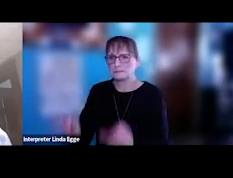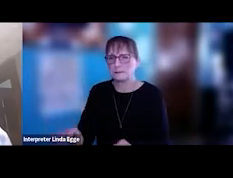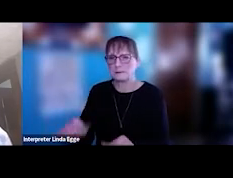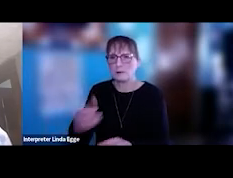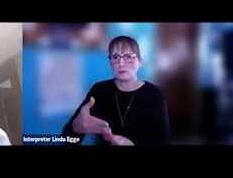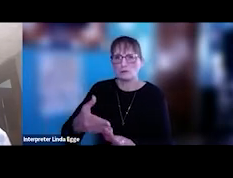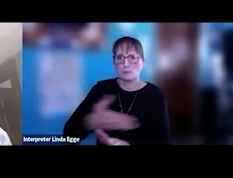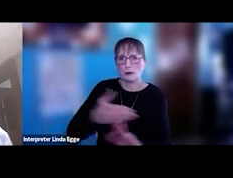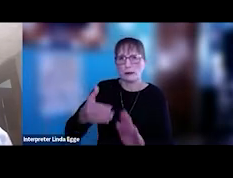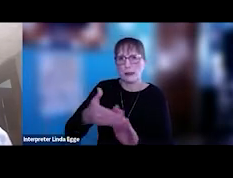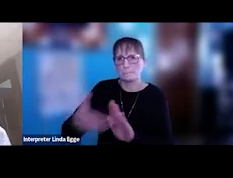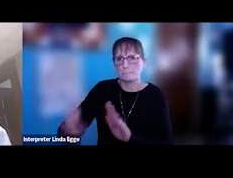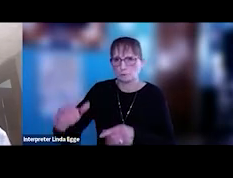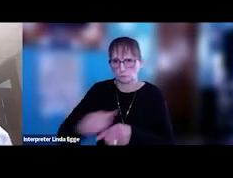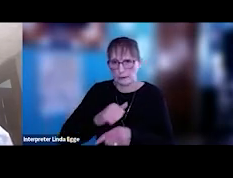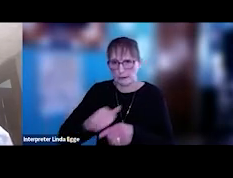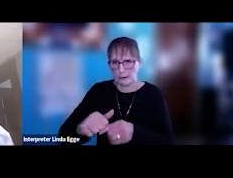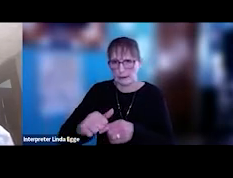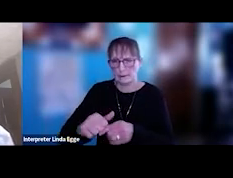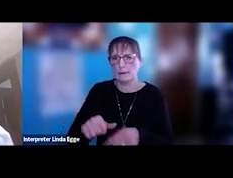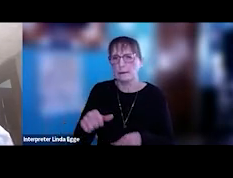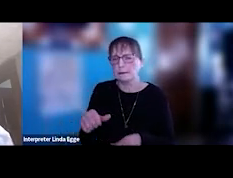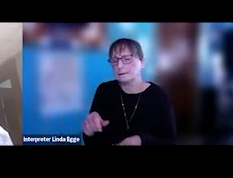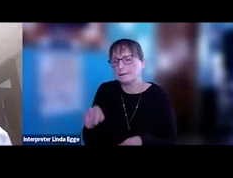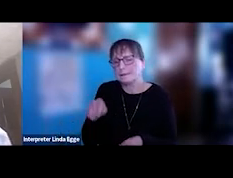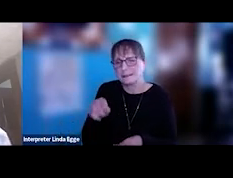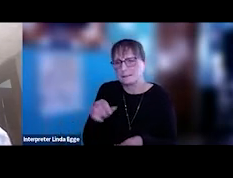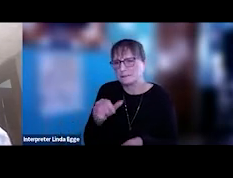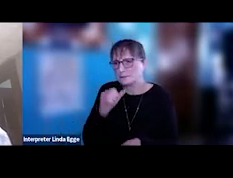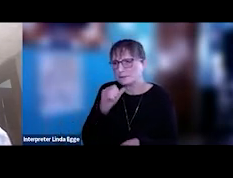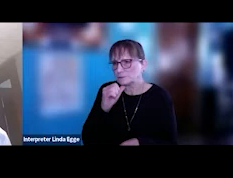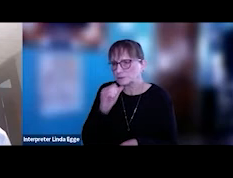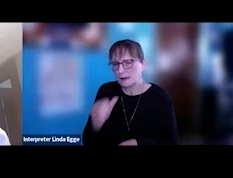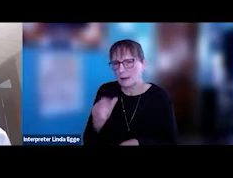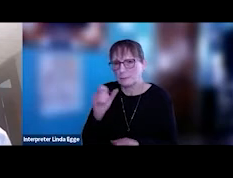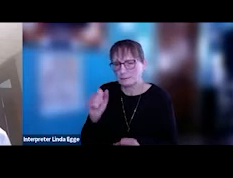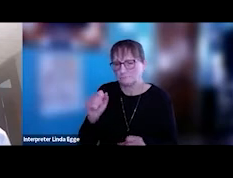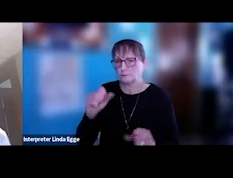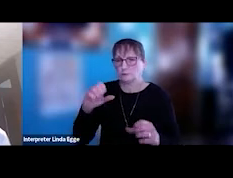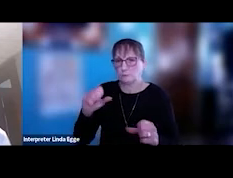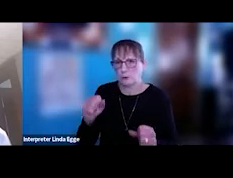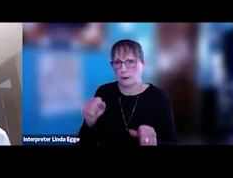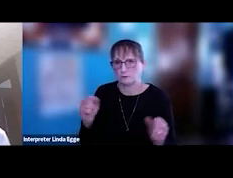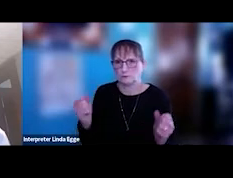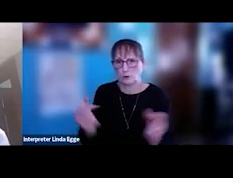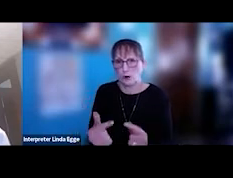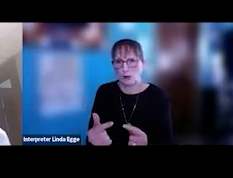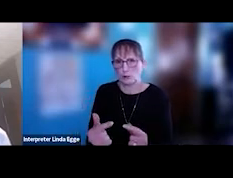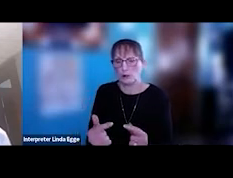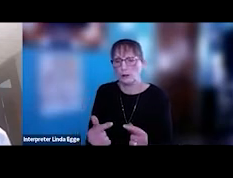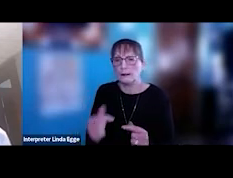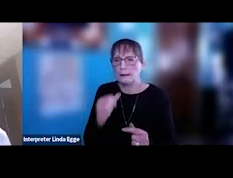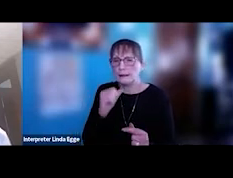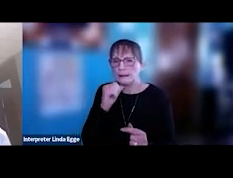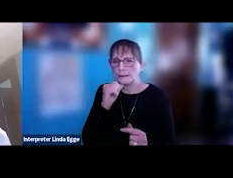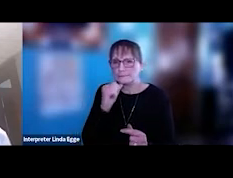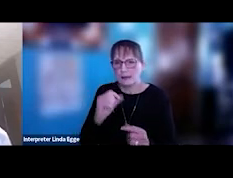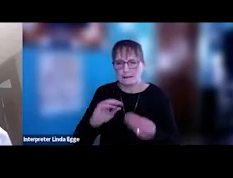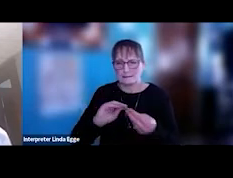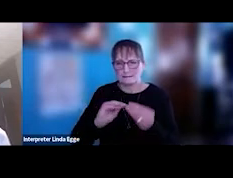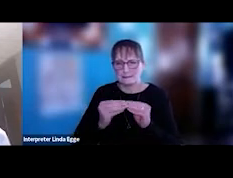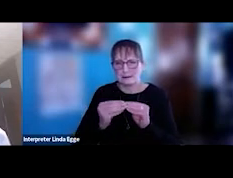training. This should not be a surprise. It's not a